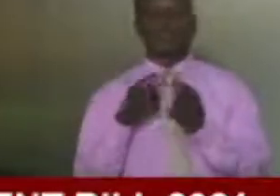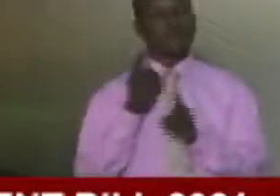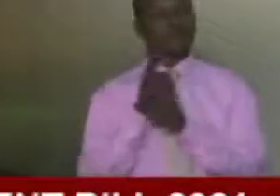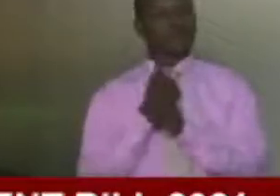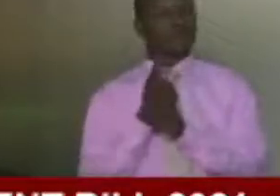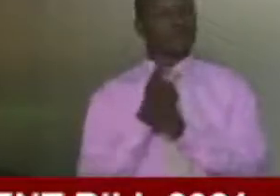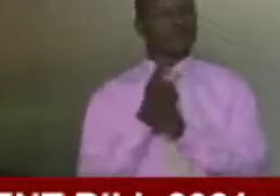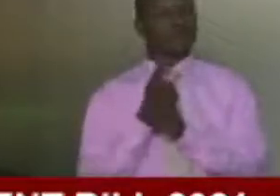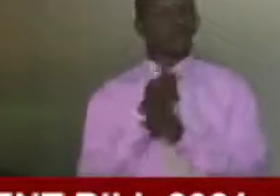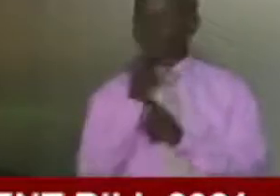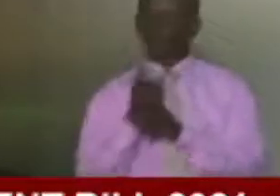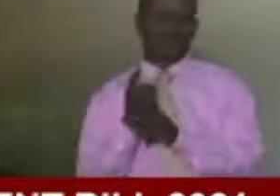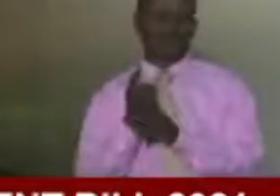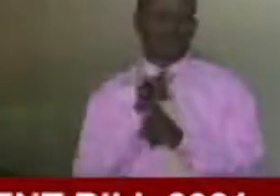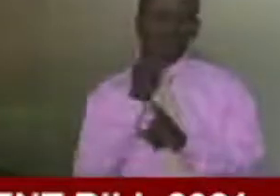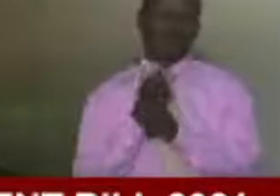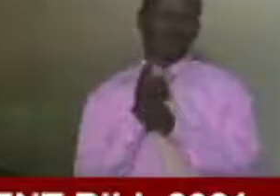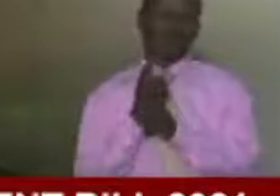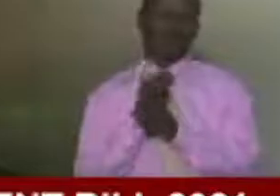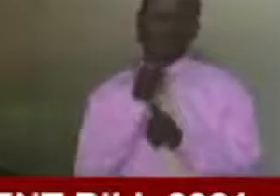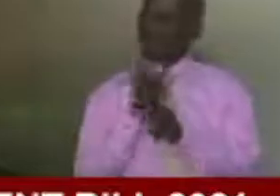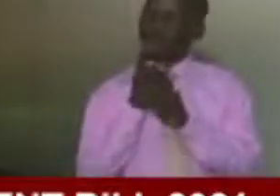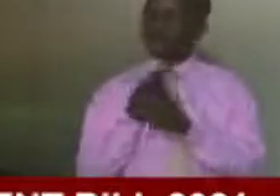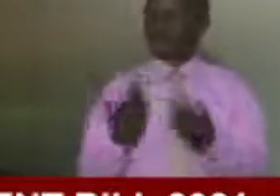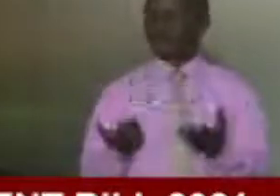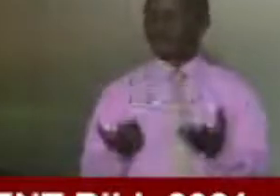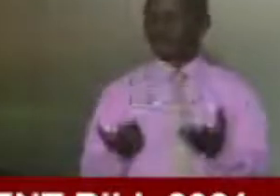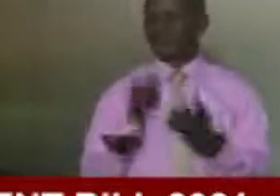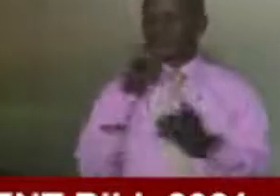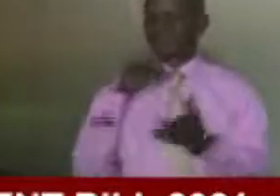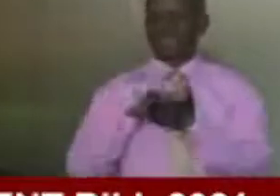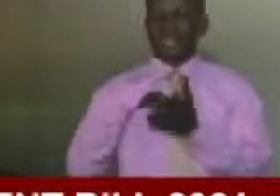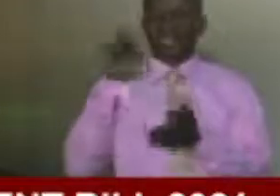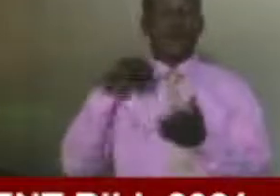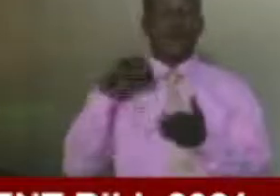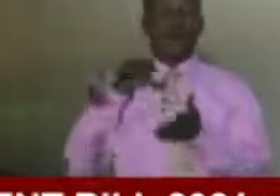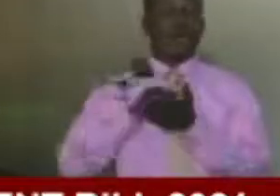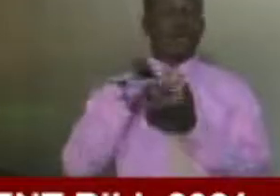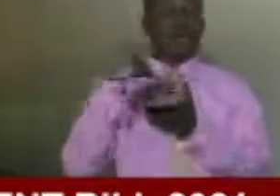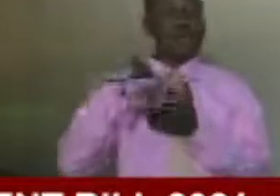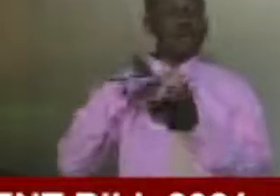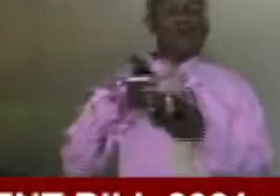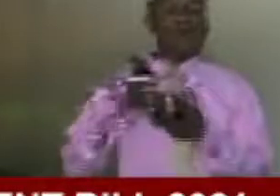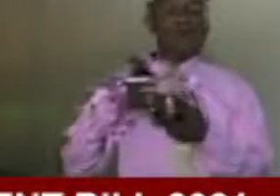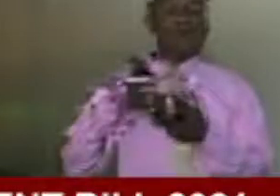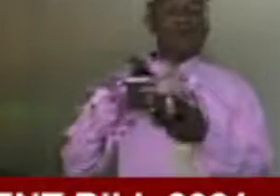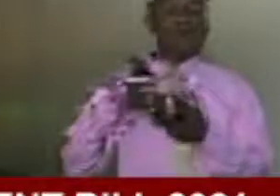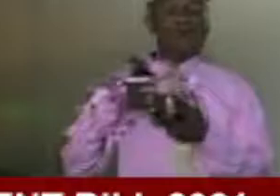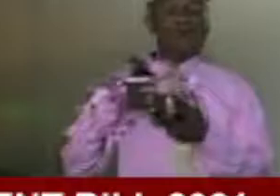right? It's not right. That's the question. The point I'm making is that it doesn't say you must have that money before you can participate. So we stand